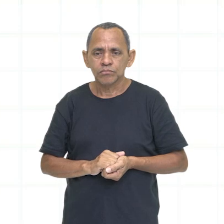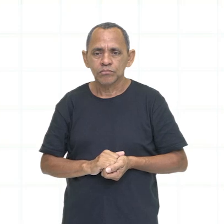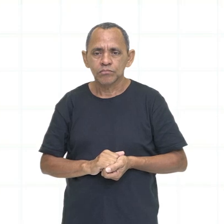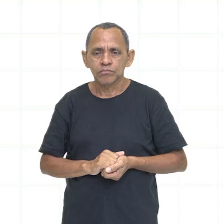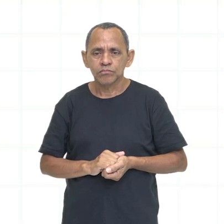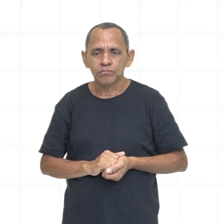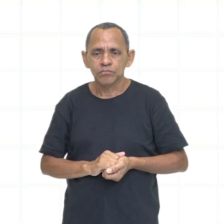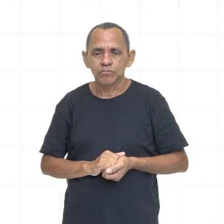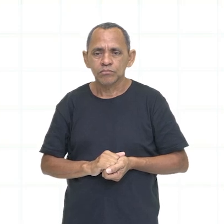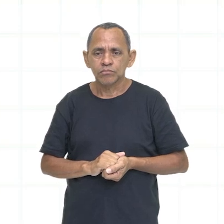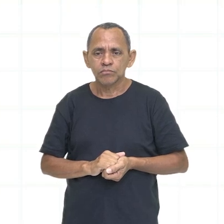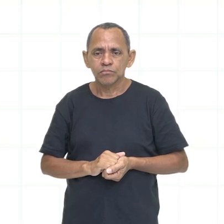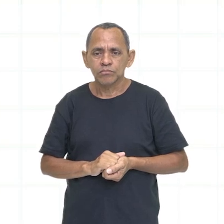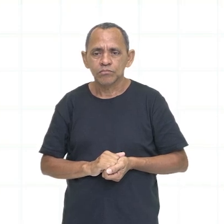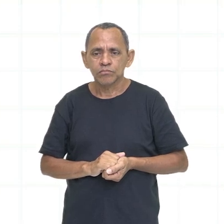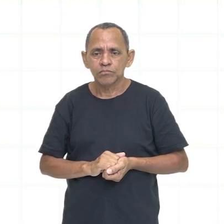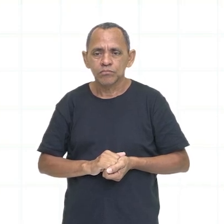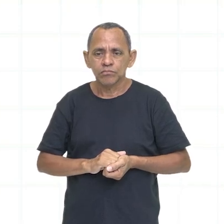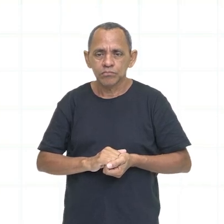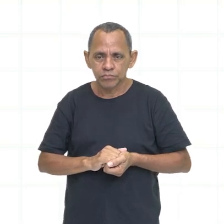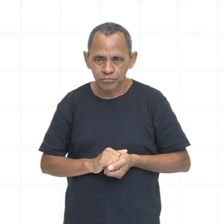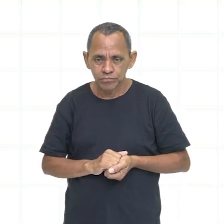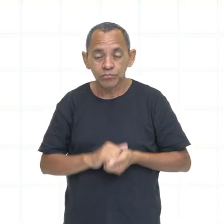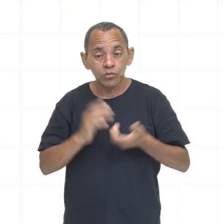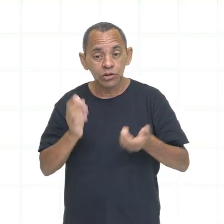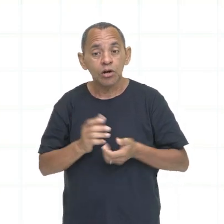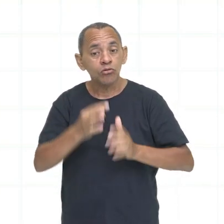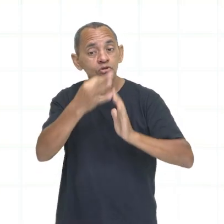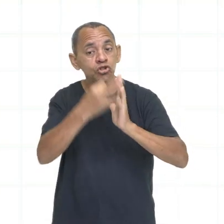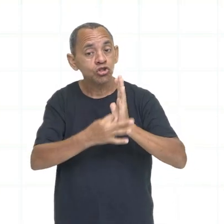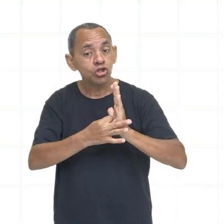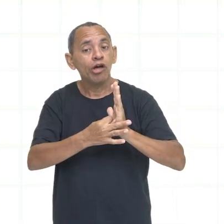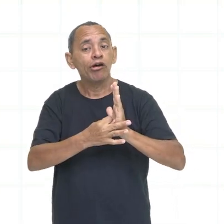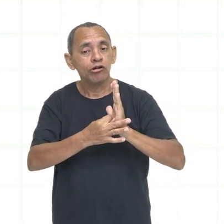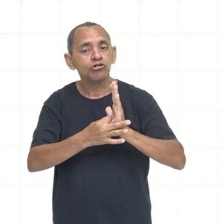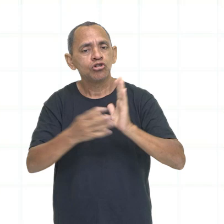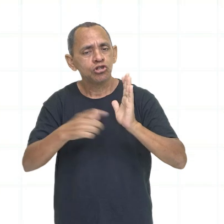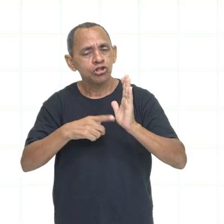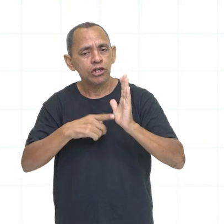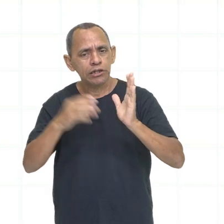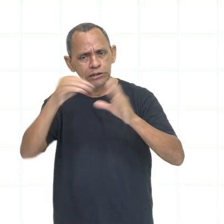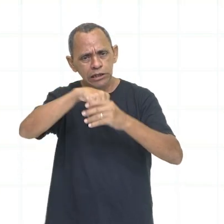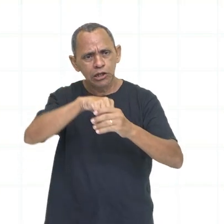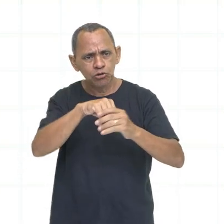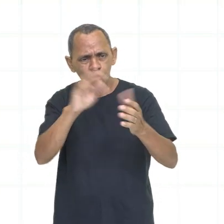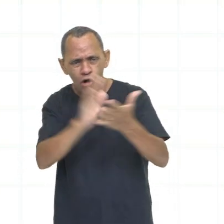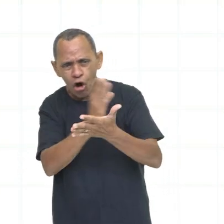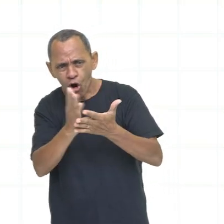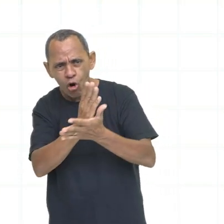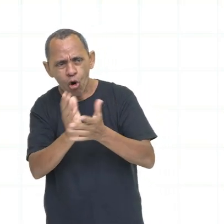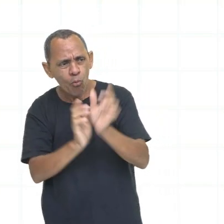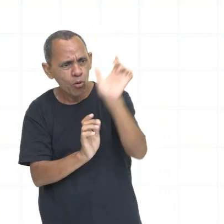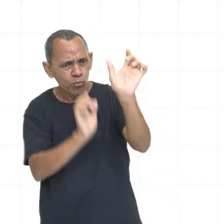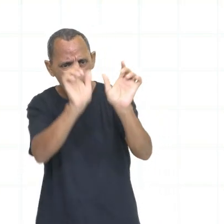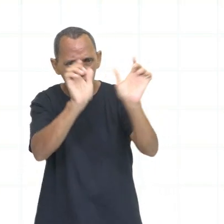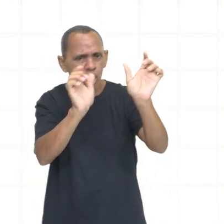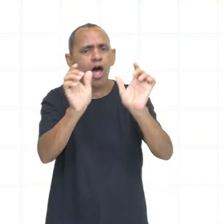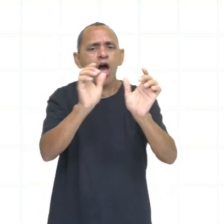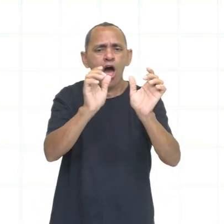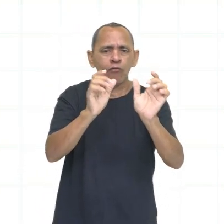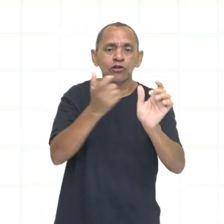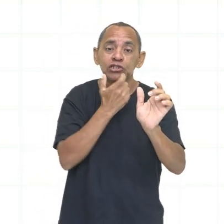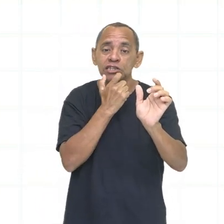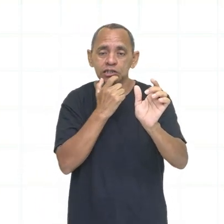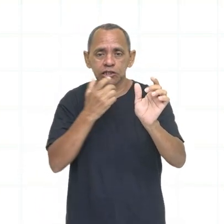influence and interactions with others. Algumas palavrinhas, então, que são palavras cognatas, né? Individual,